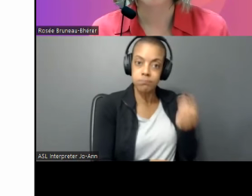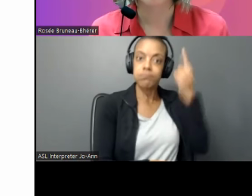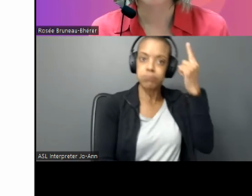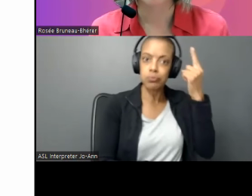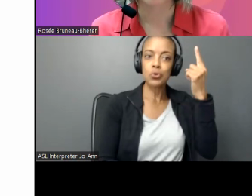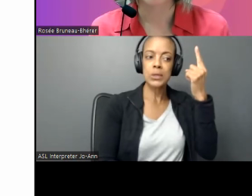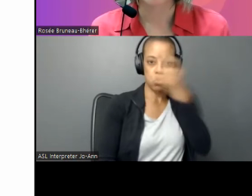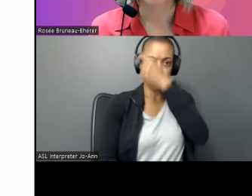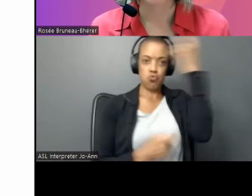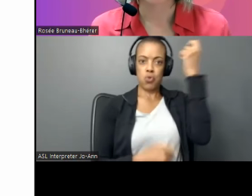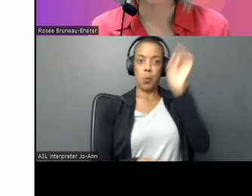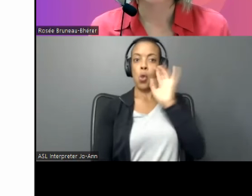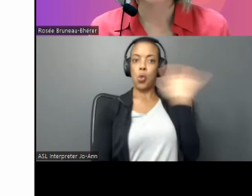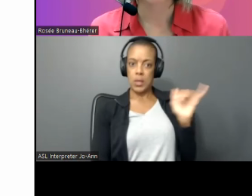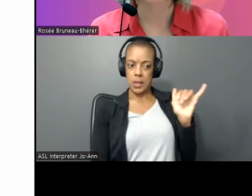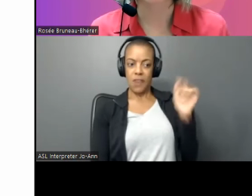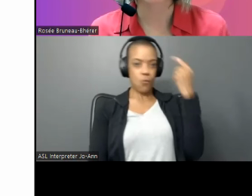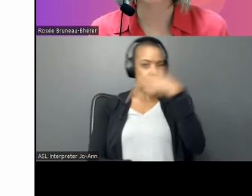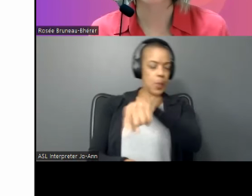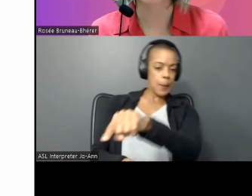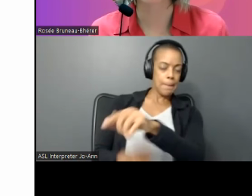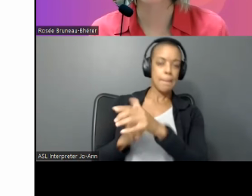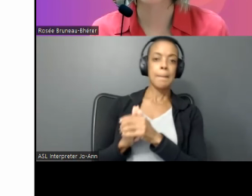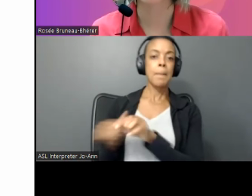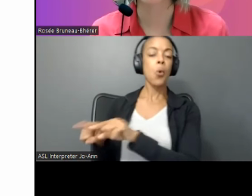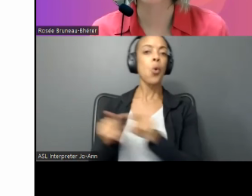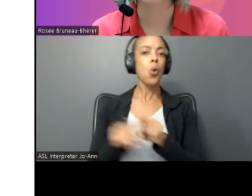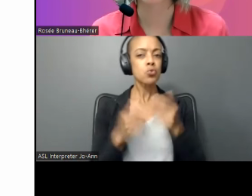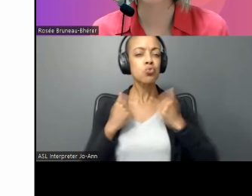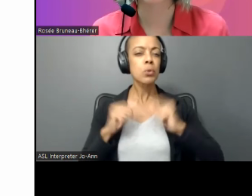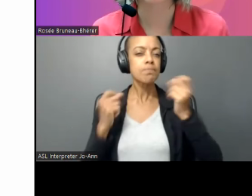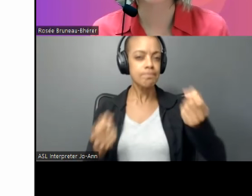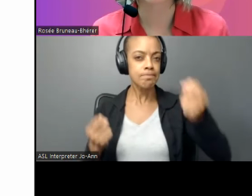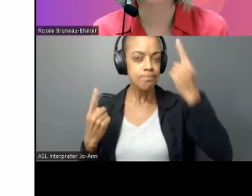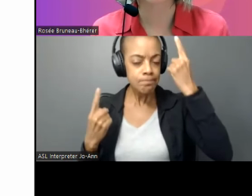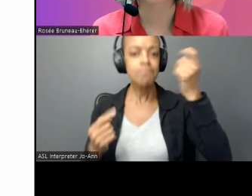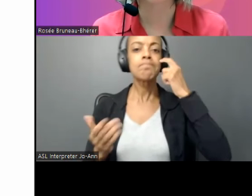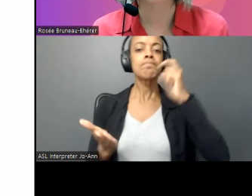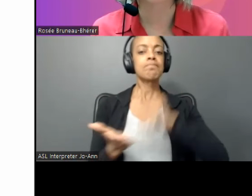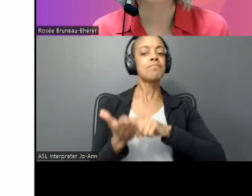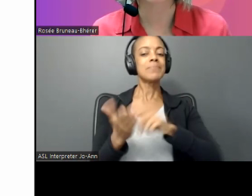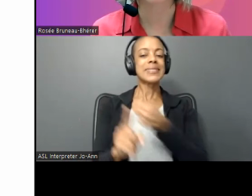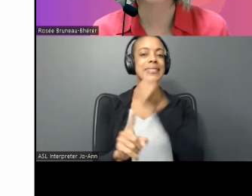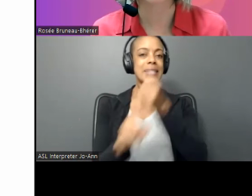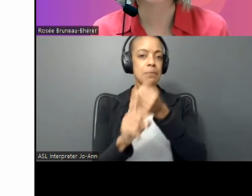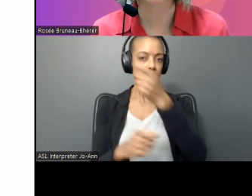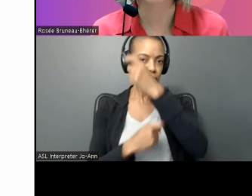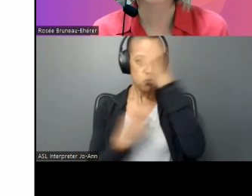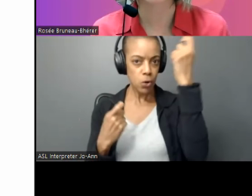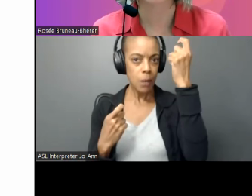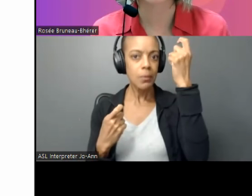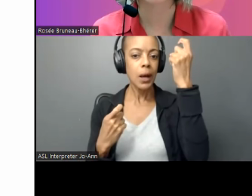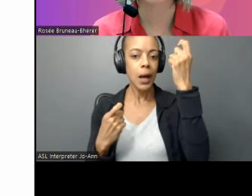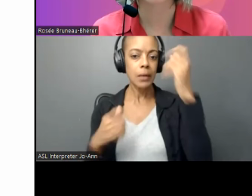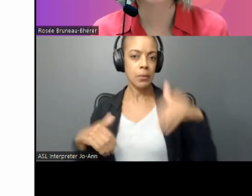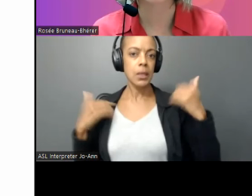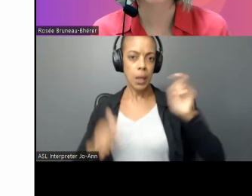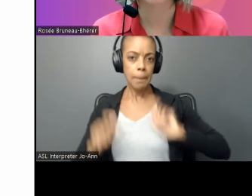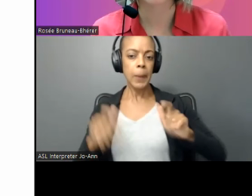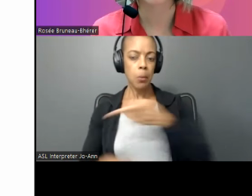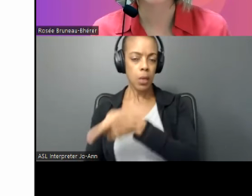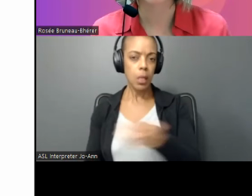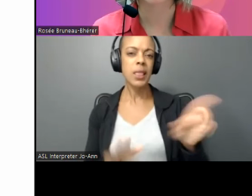to understand and recognize the impact of trauma in the lives of children and young and youth, and to